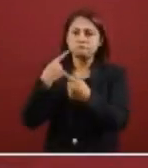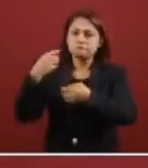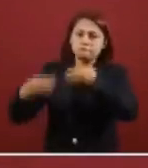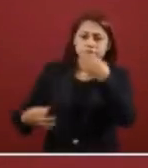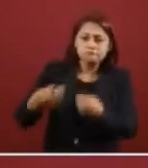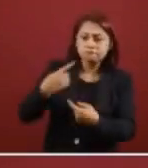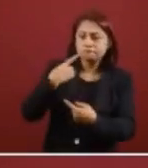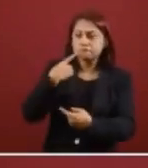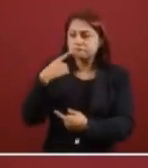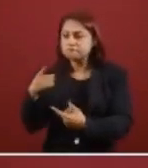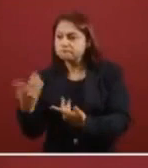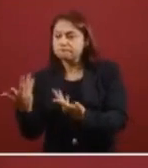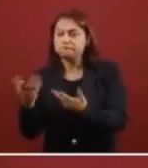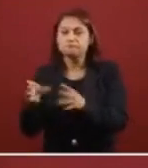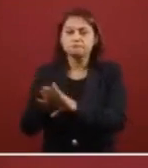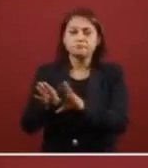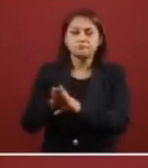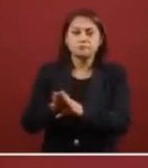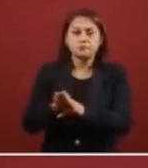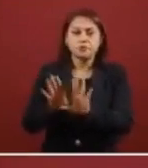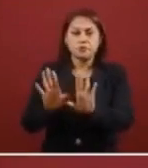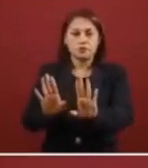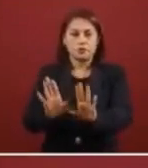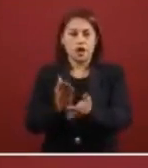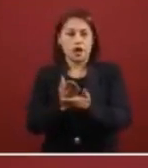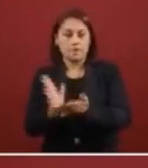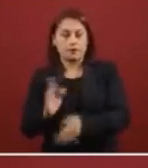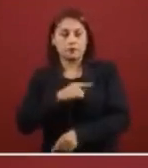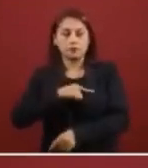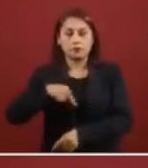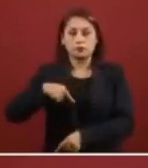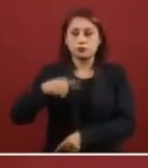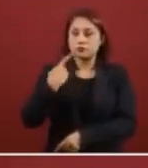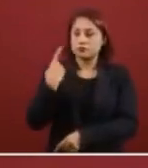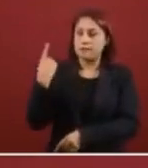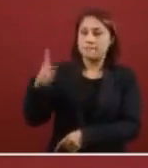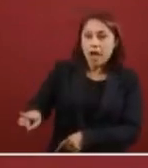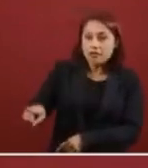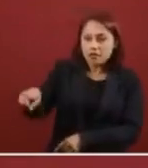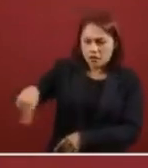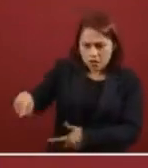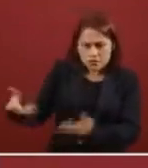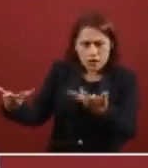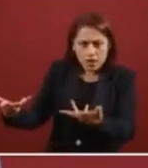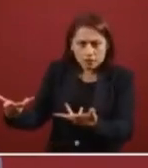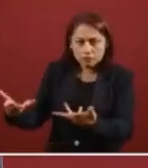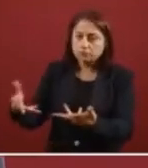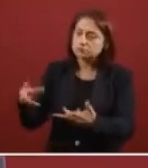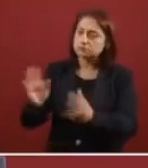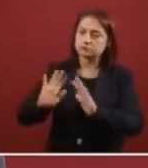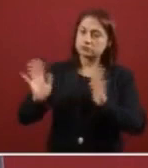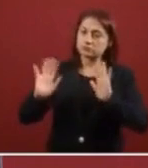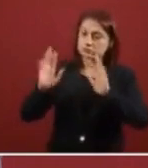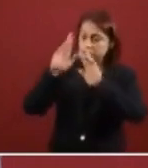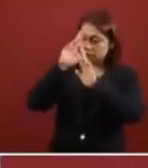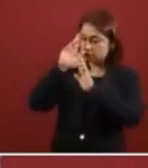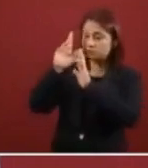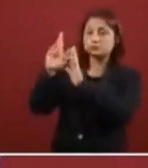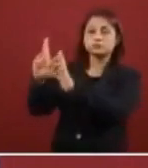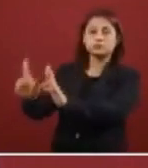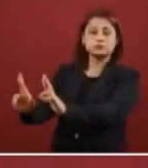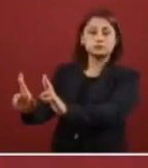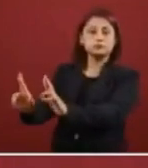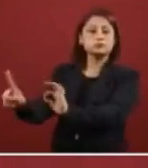neither will we give indications, ni en un sentido, ni en otro. Not in one sense or the other, to the